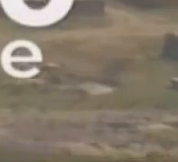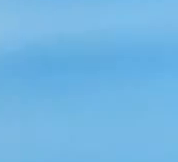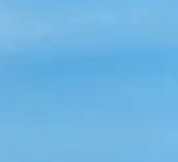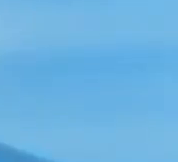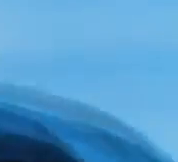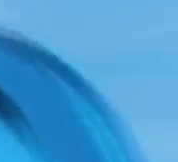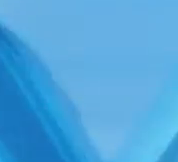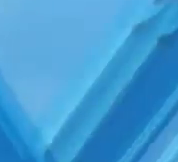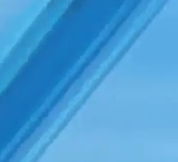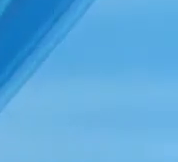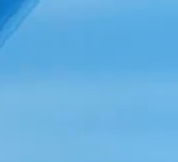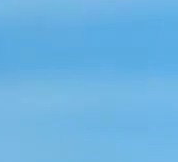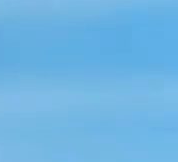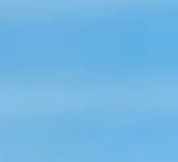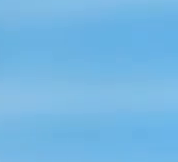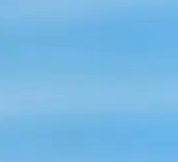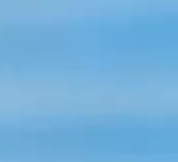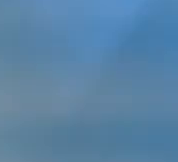0790-300-300.